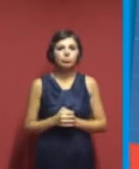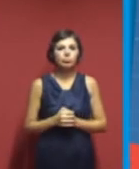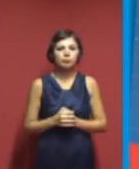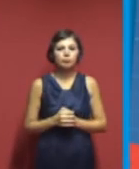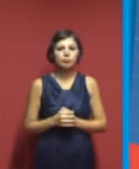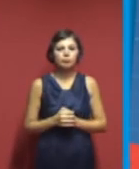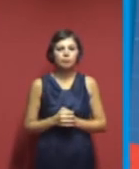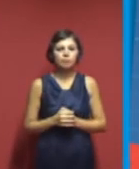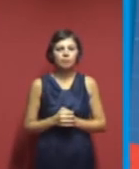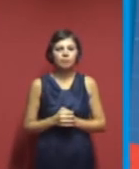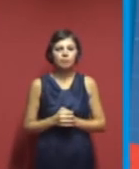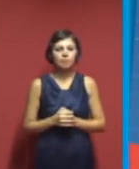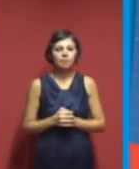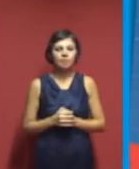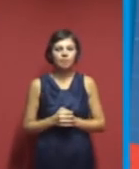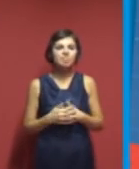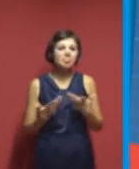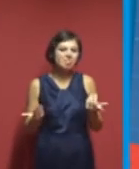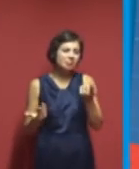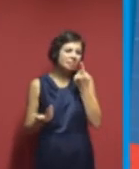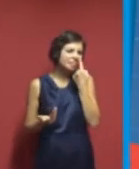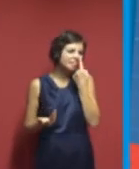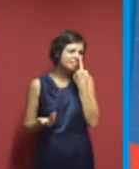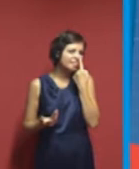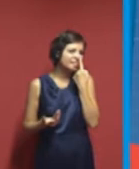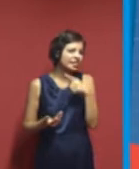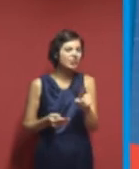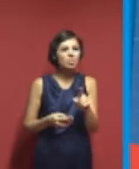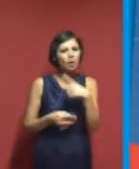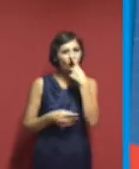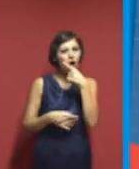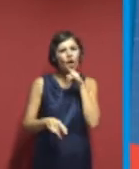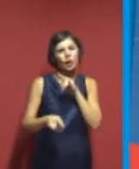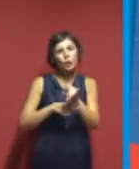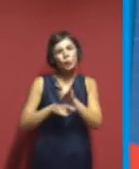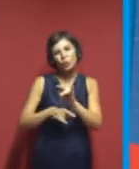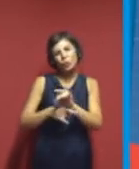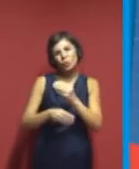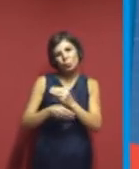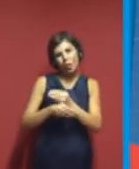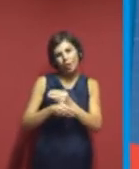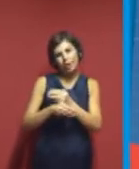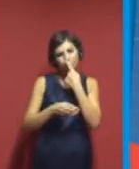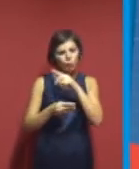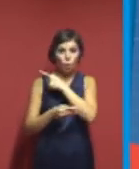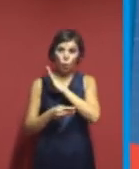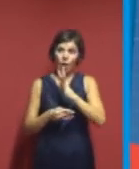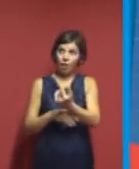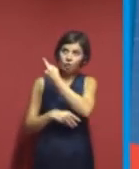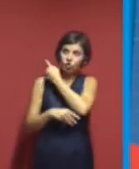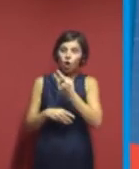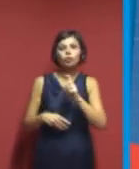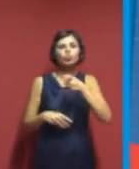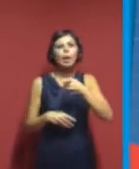invention humor. This is Giuseppe Colarusso, who is an Italian graphic artist who